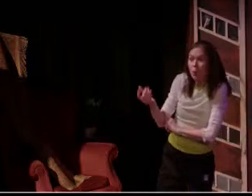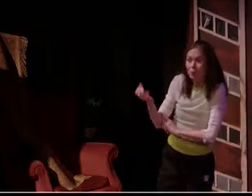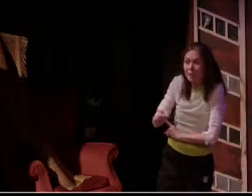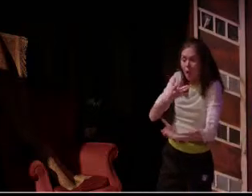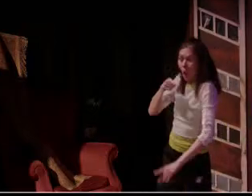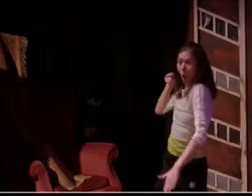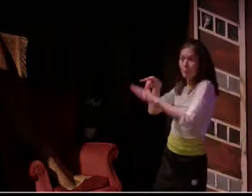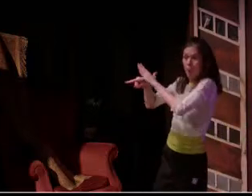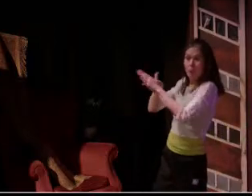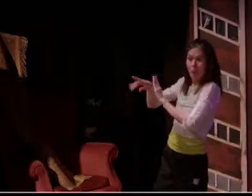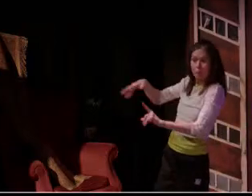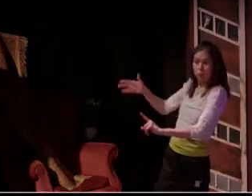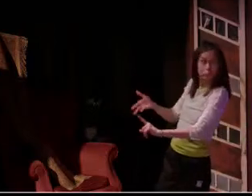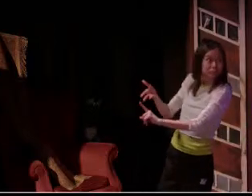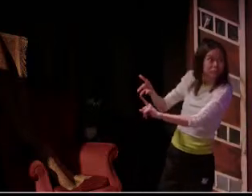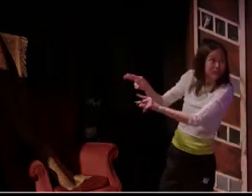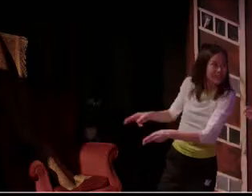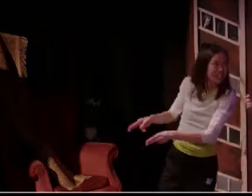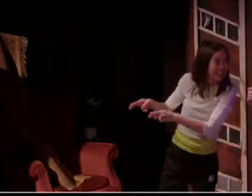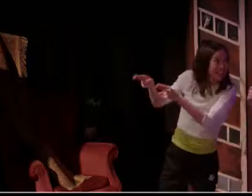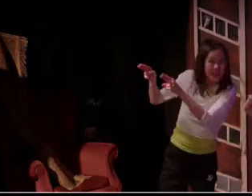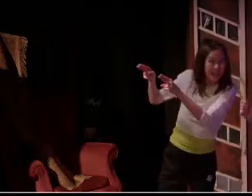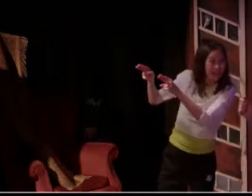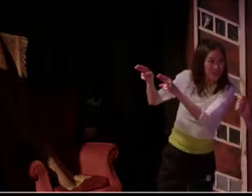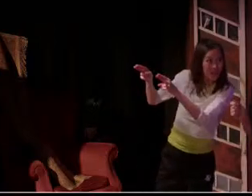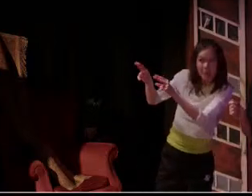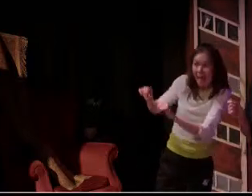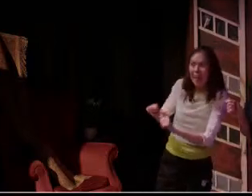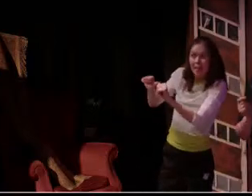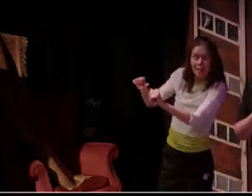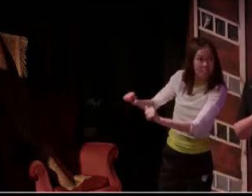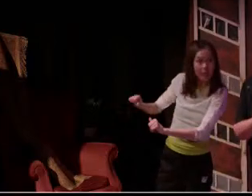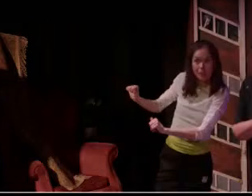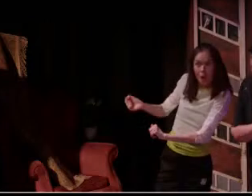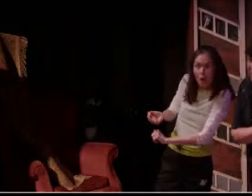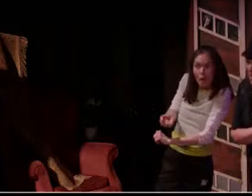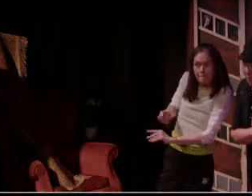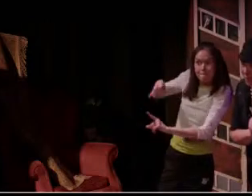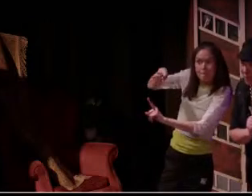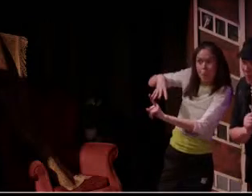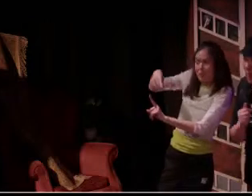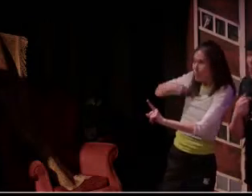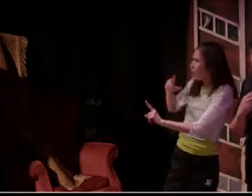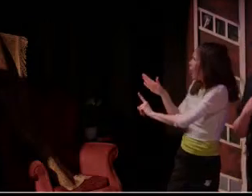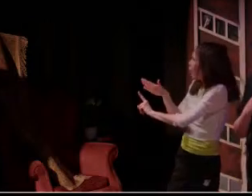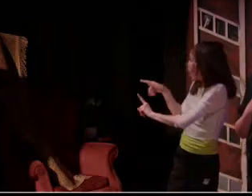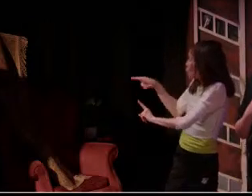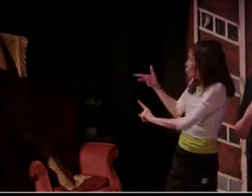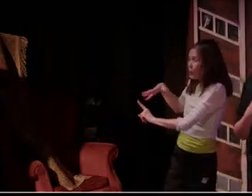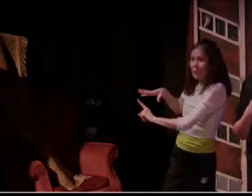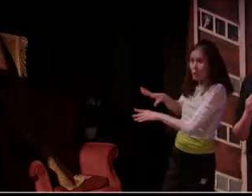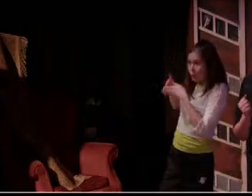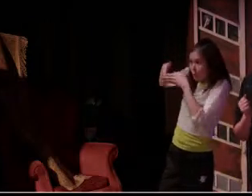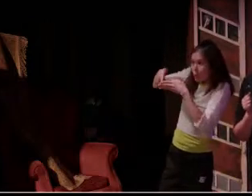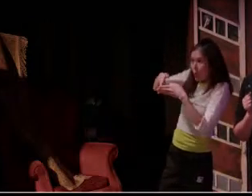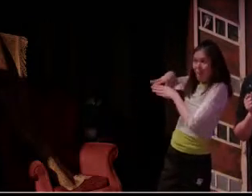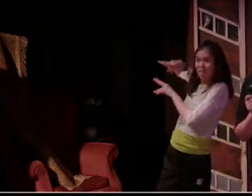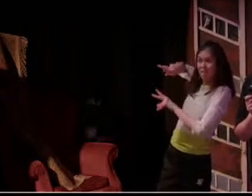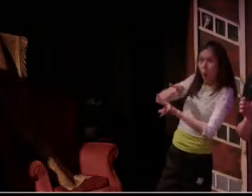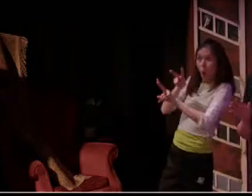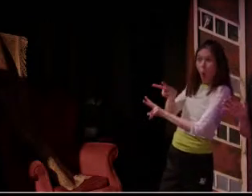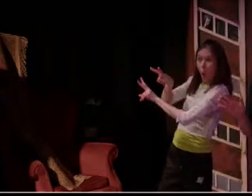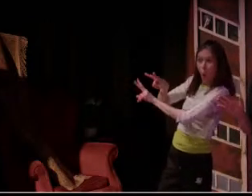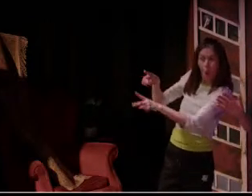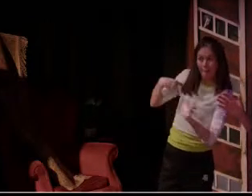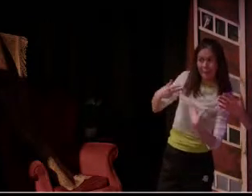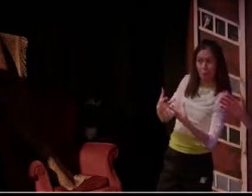bound, at which time I convince him to make chase after them with me in his company,